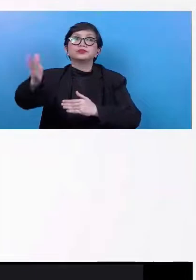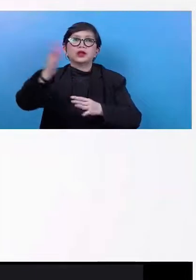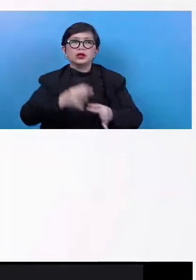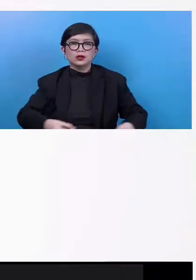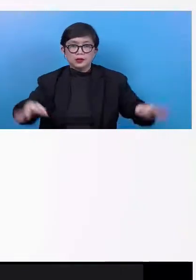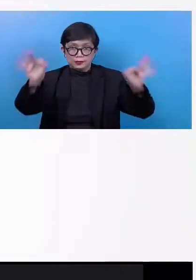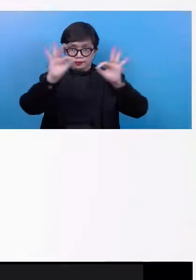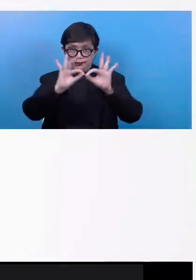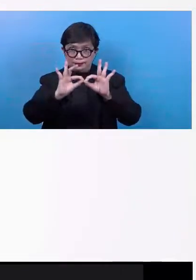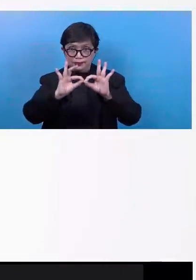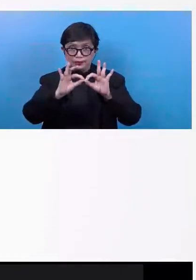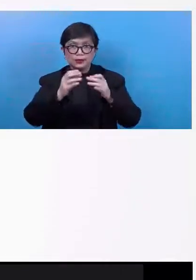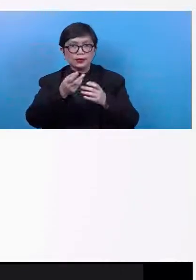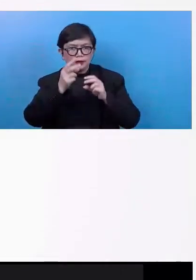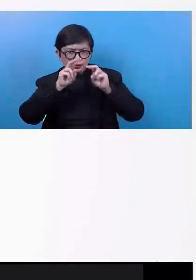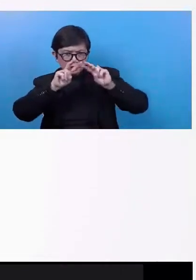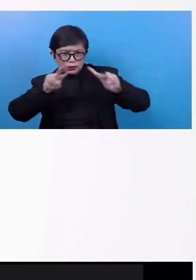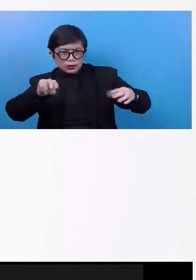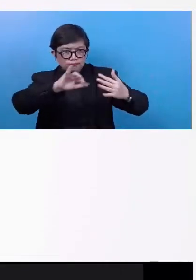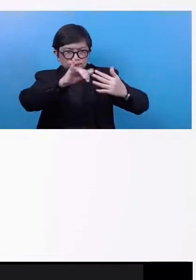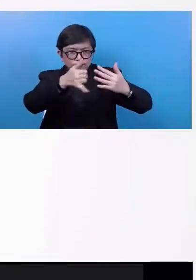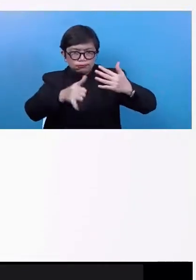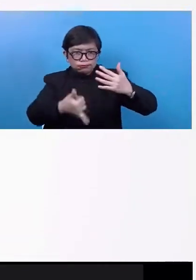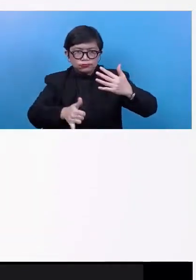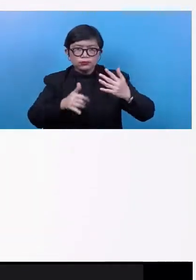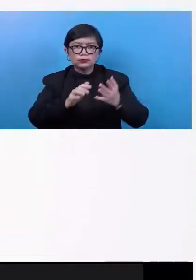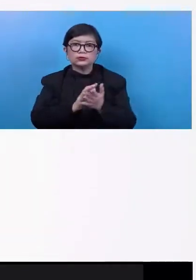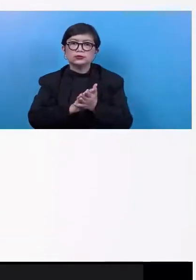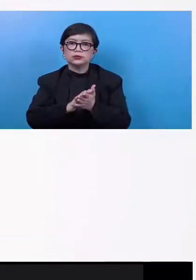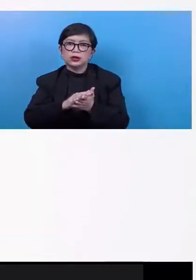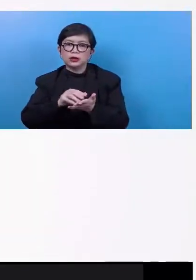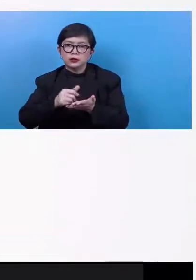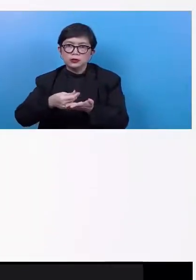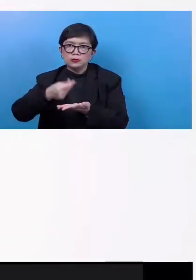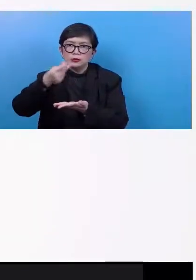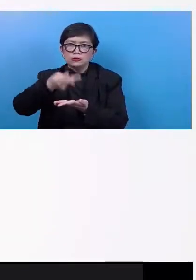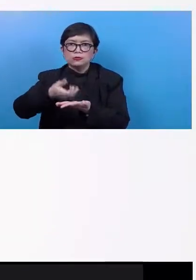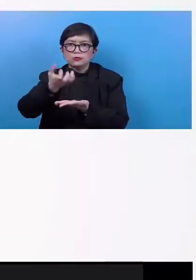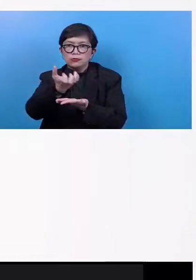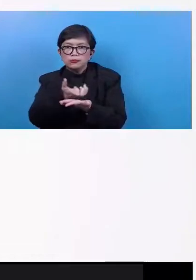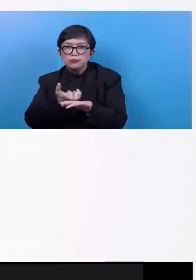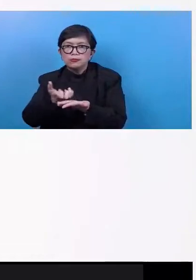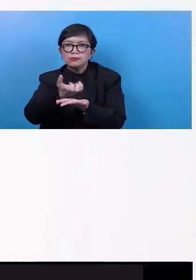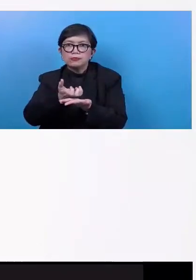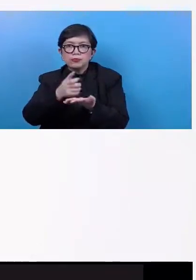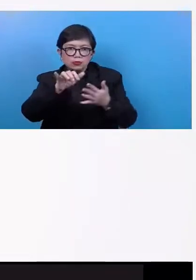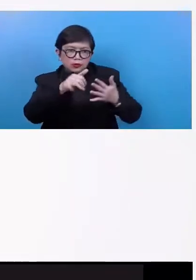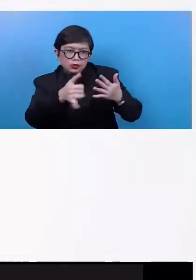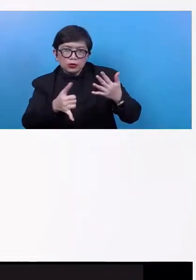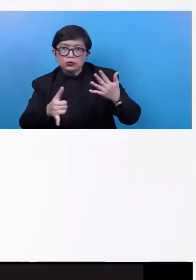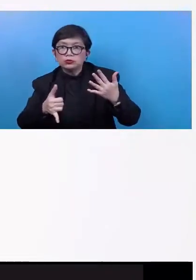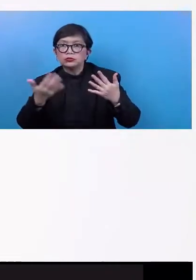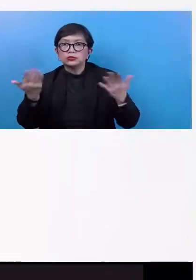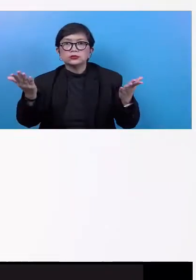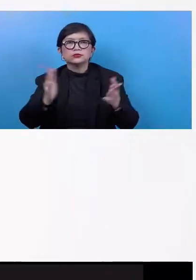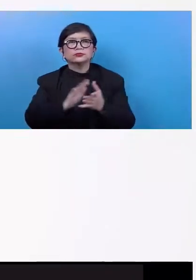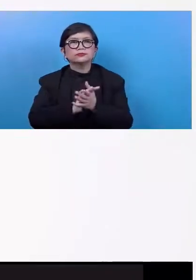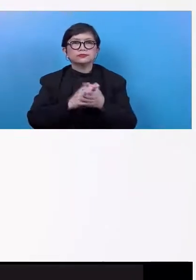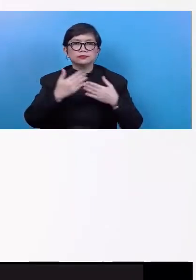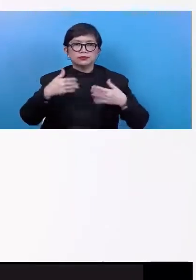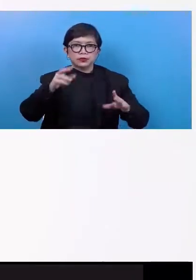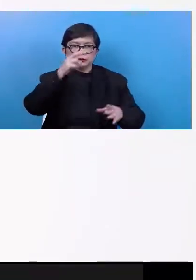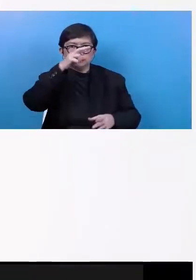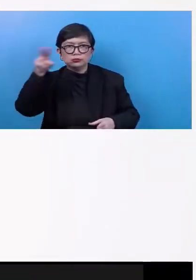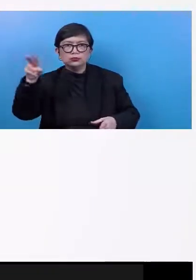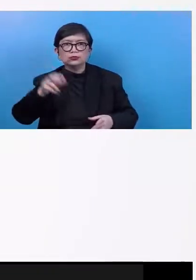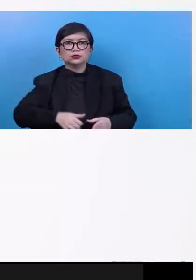that from an economic perspective, but perhaps it is essential to see it, how we can see it from a political and social perspective. And this is